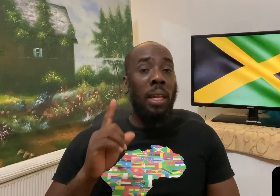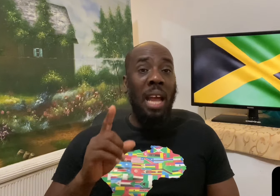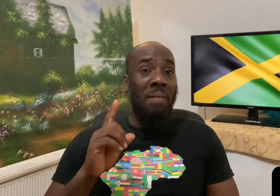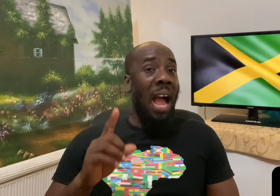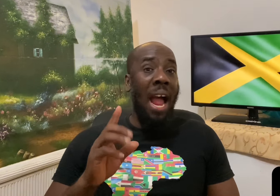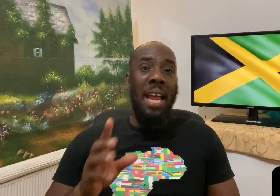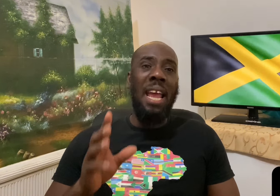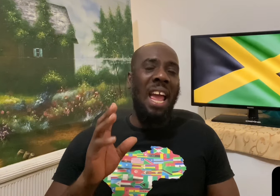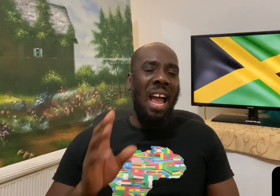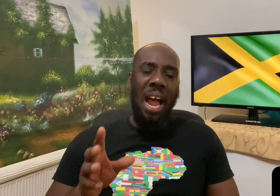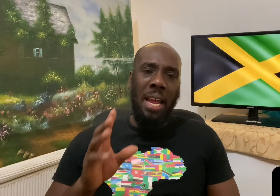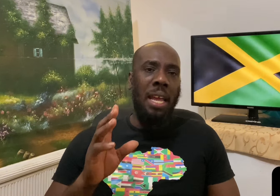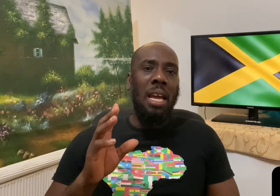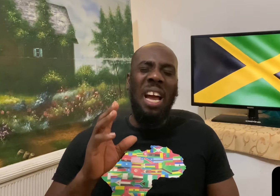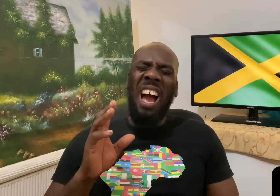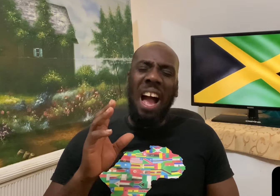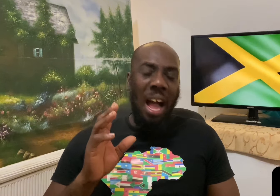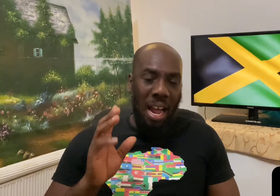me, but they have